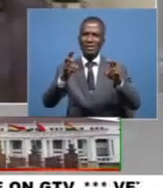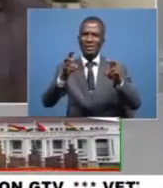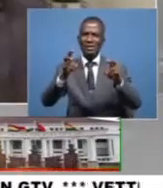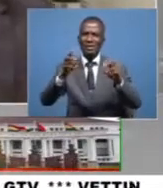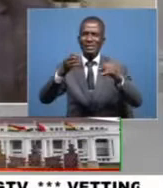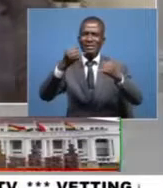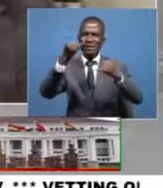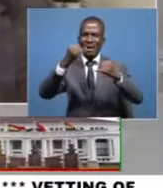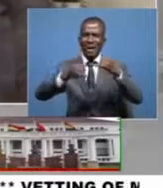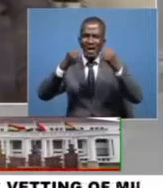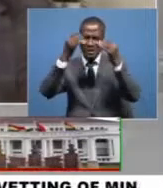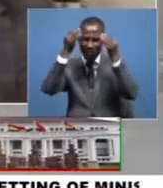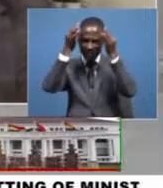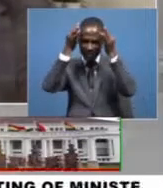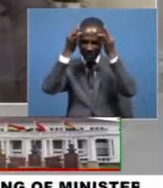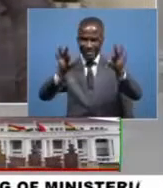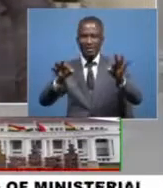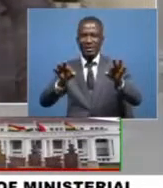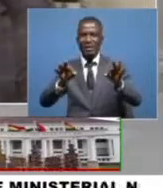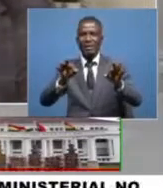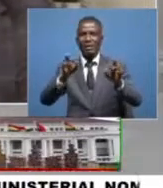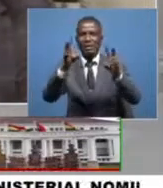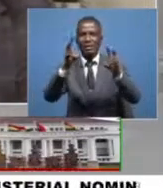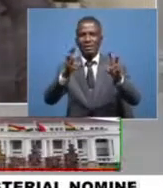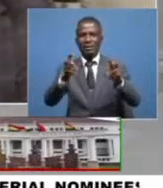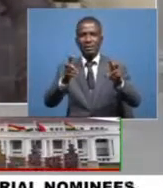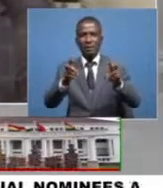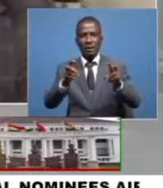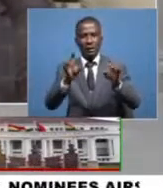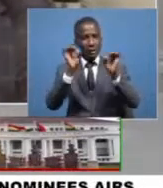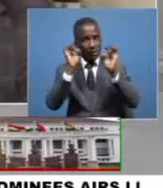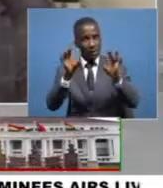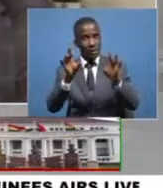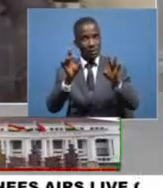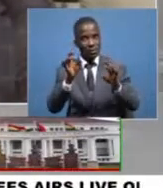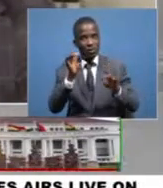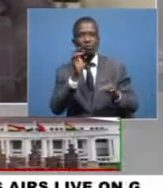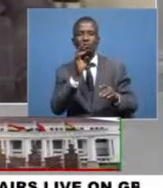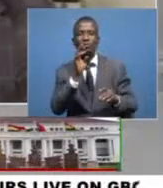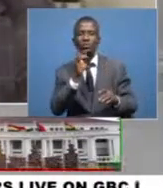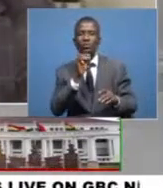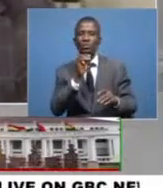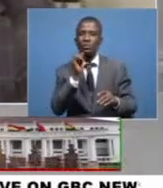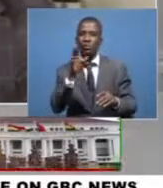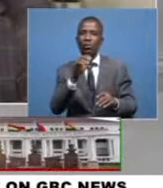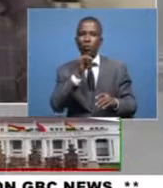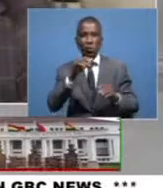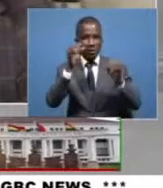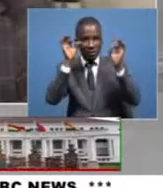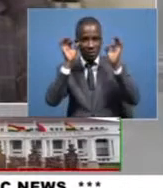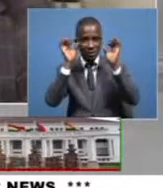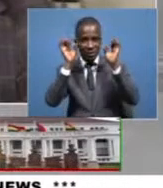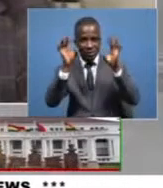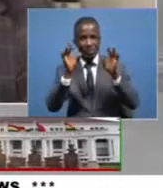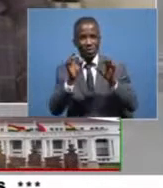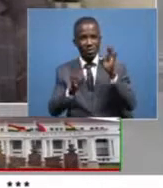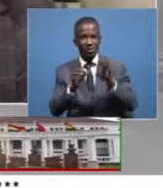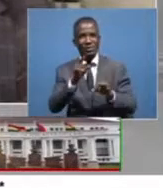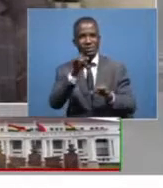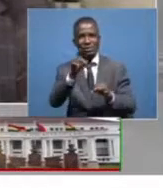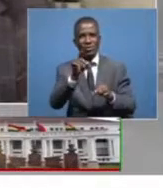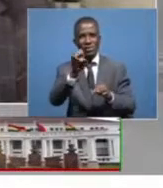case, is it a risky position or a risky card to take if you are a